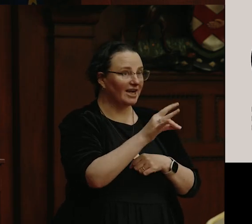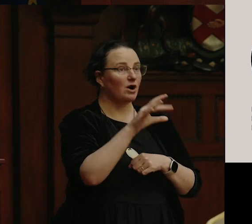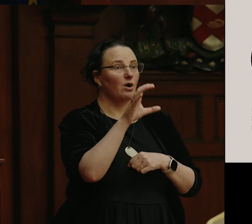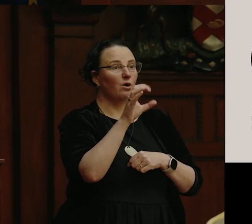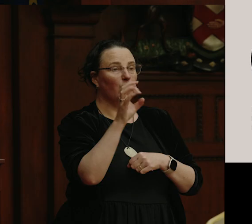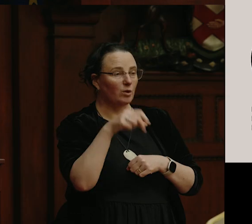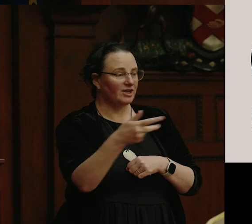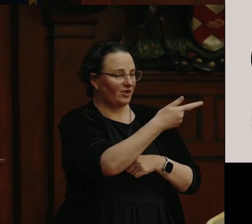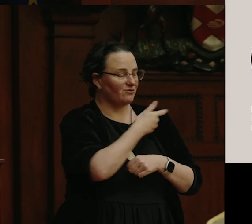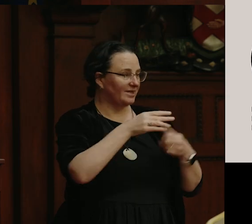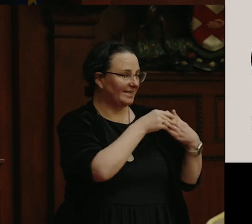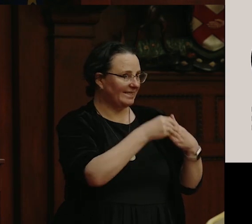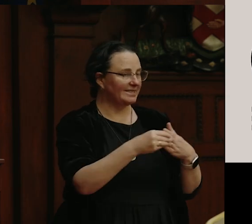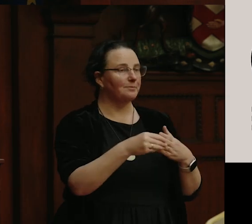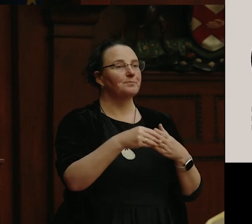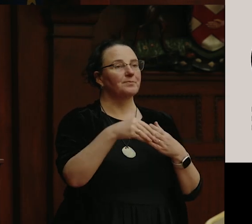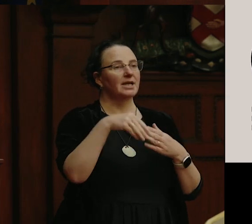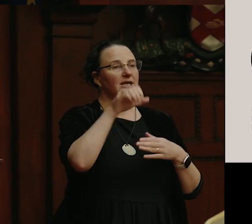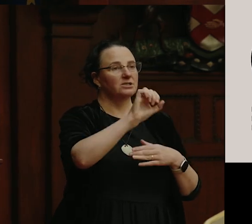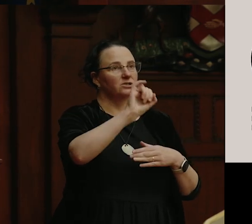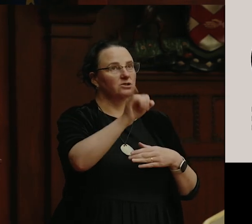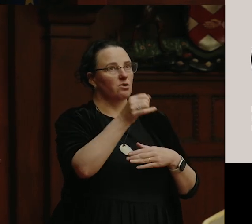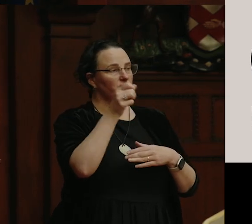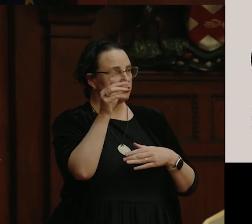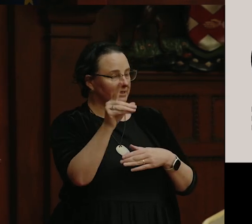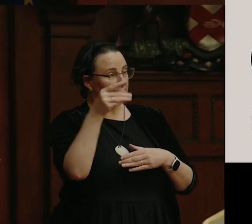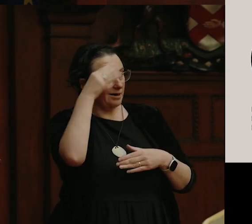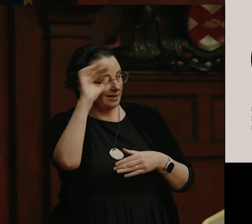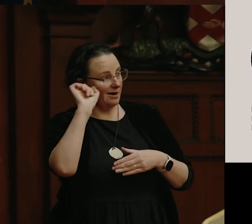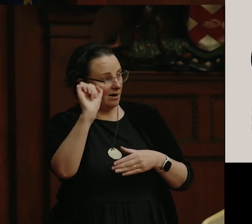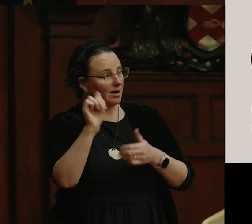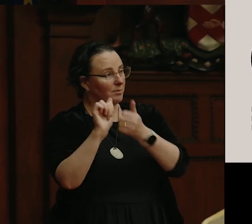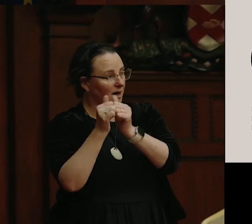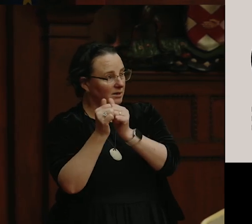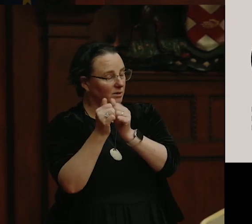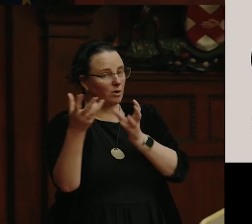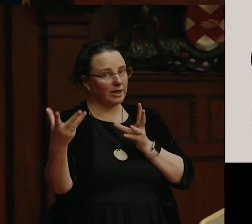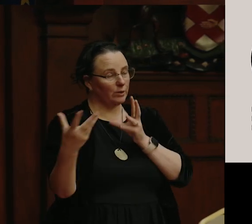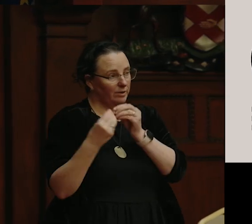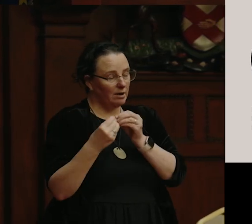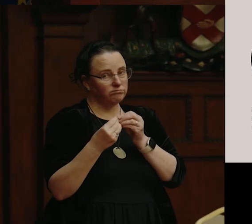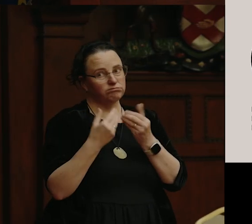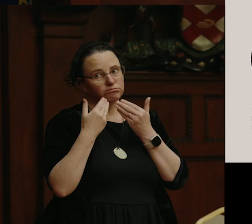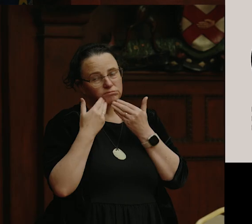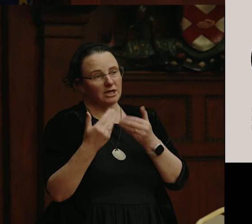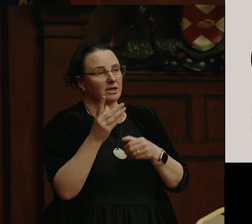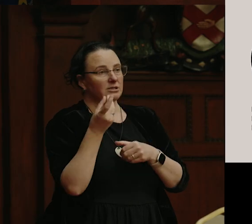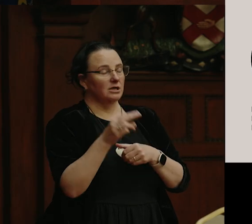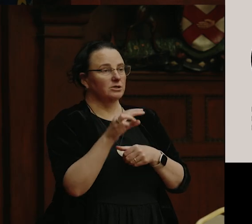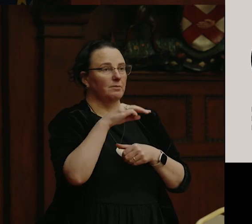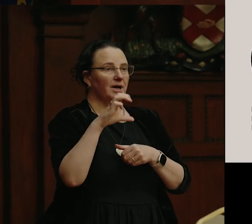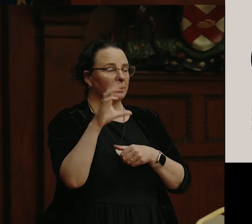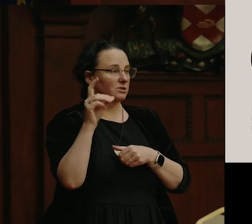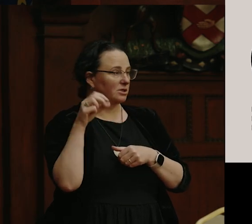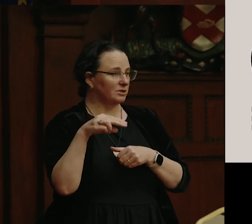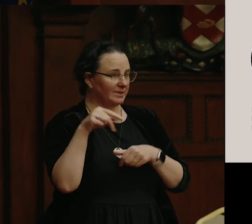3 leads. Sjögren's Ireland are our partner and have been really important to us throughout. Very grateful to Dr. Nikki Dunne, who you'll hear from